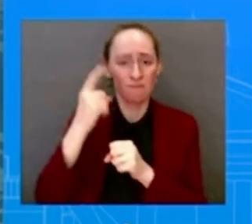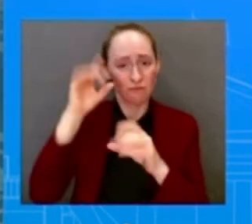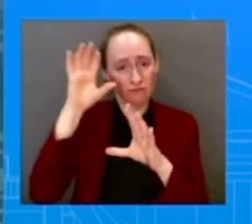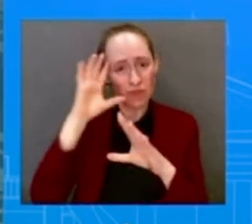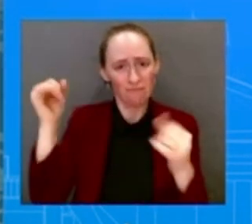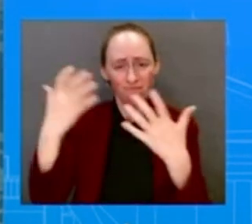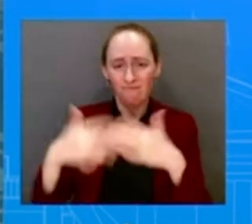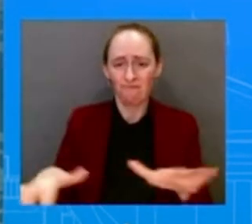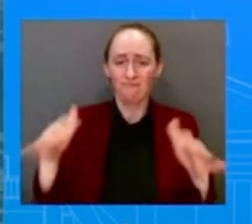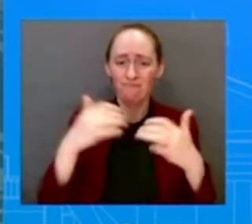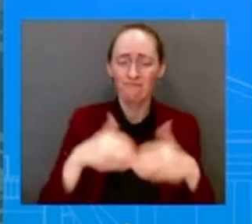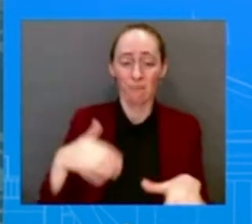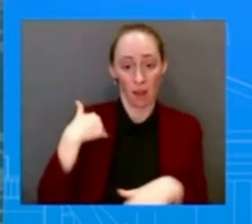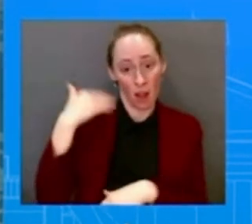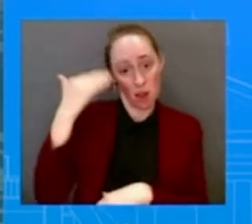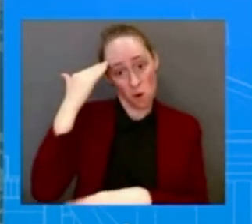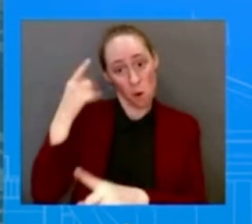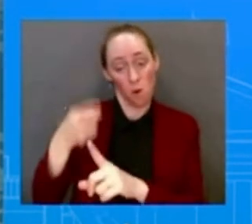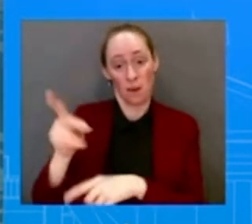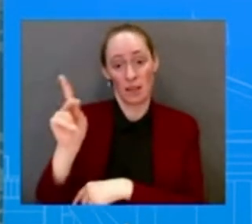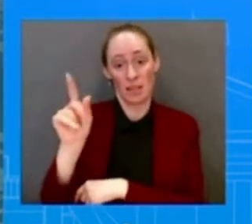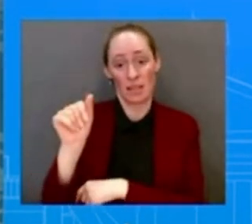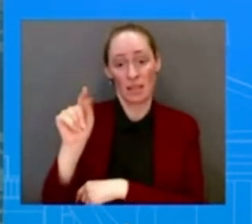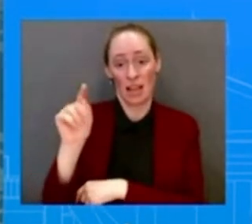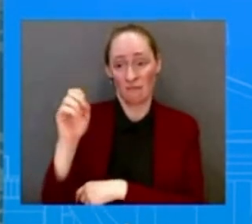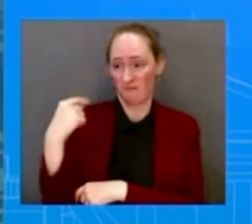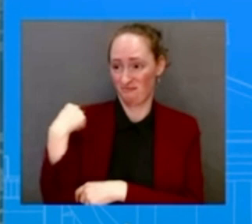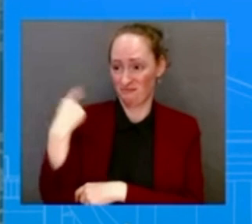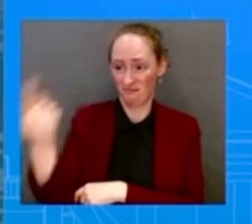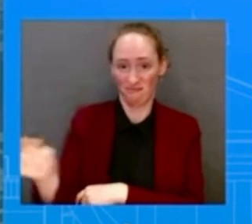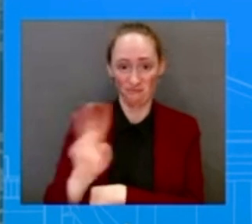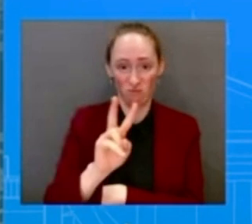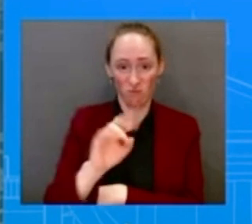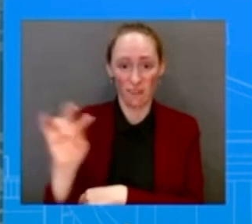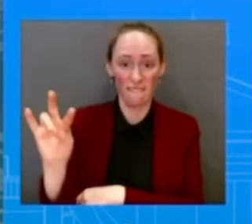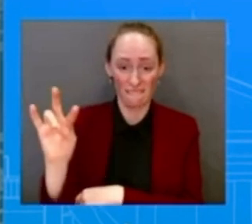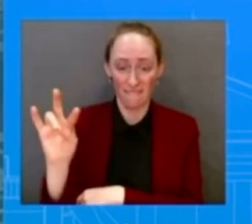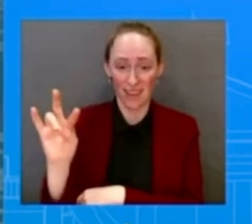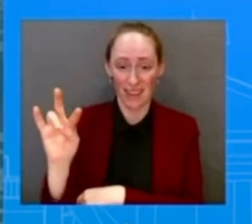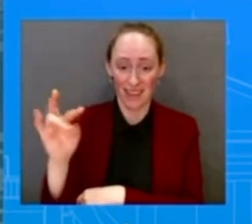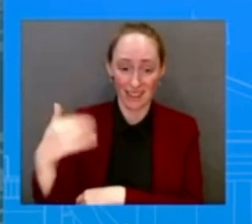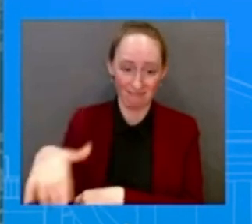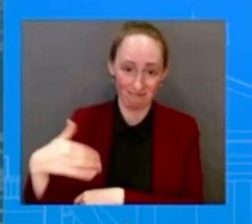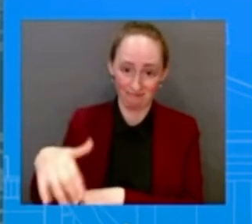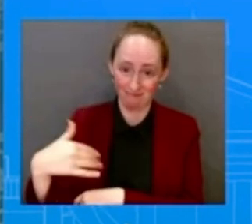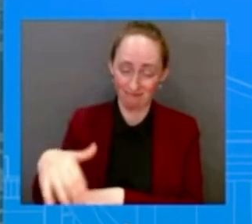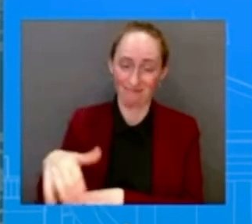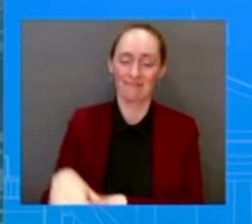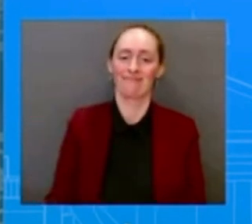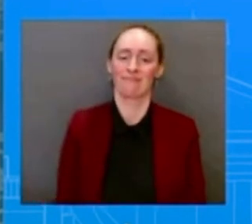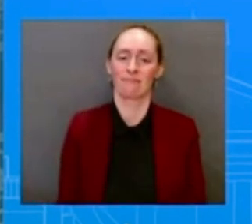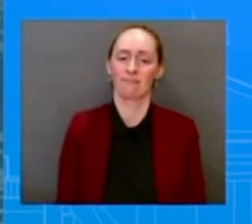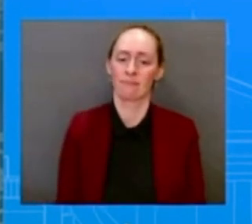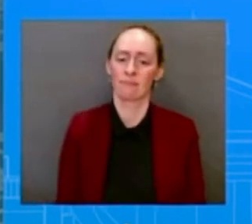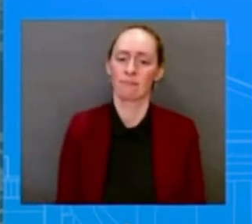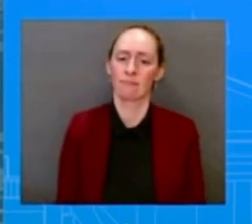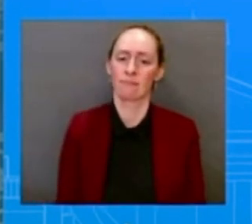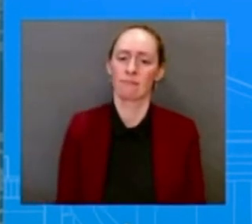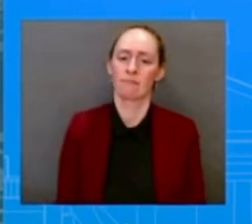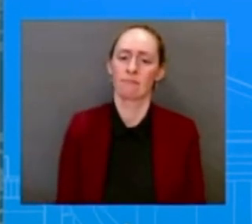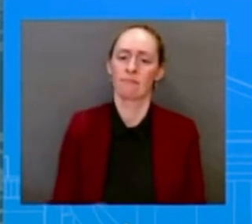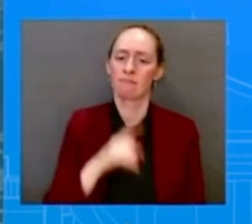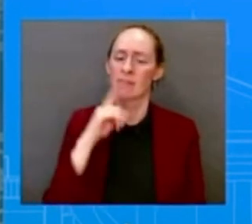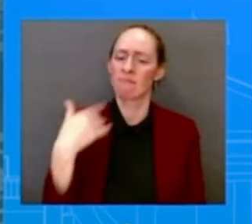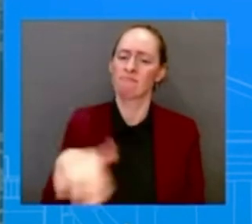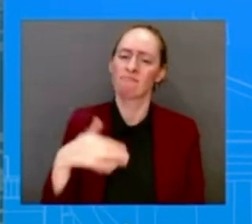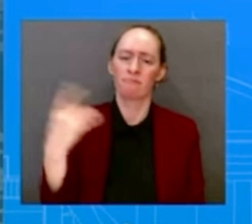story. But Kate has been fighting this fight on behalf of the president since long before the campaign was launched,